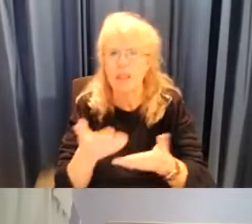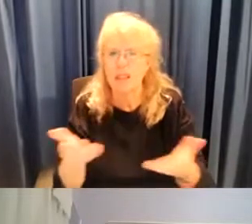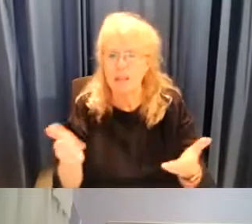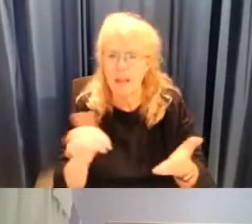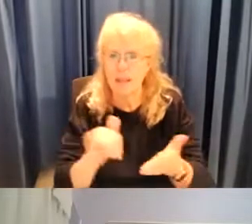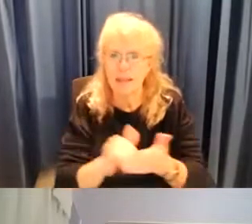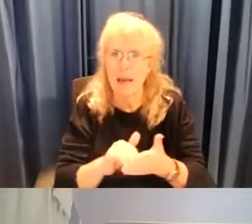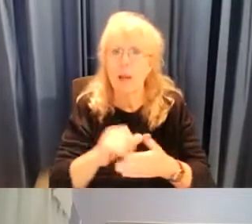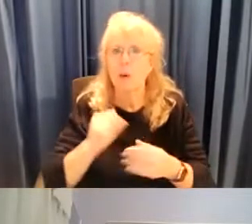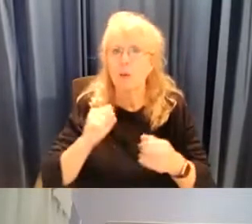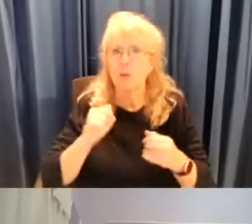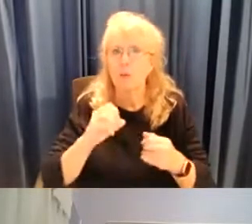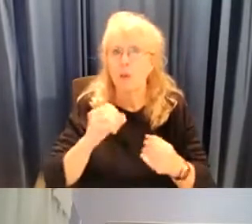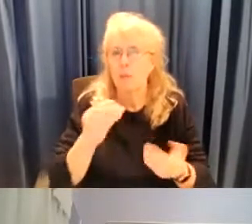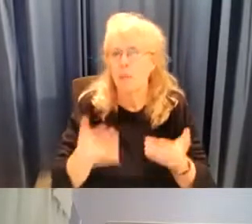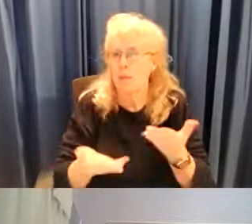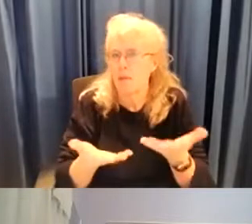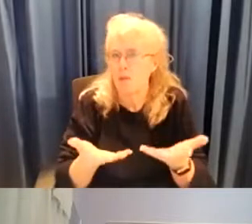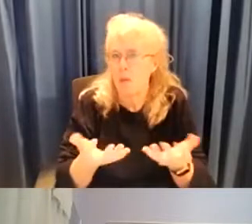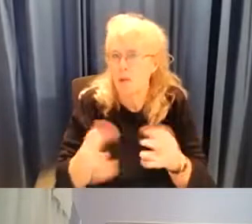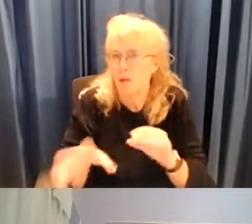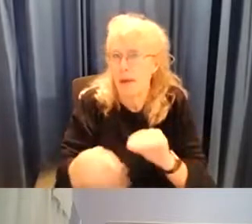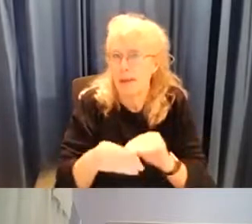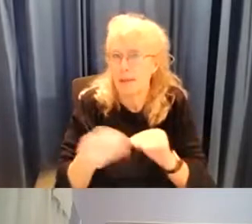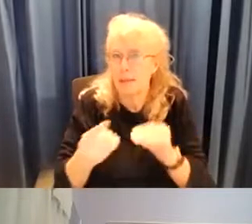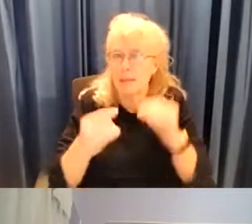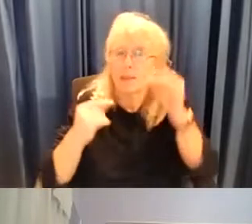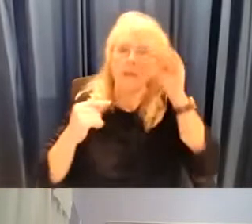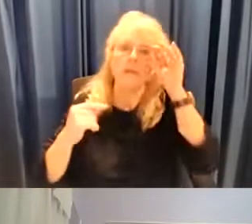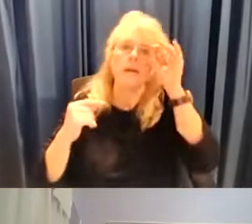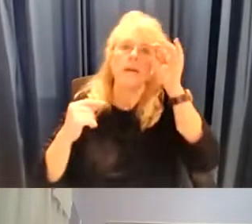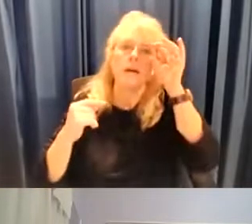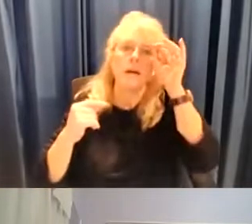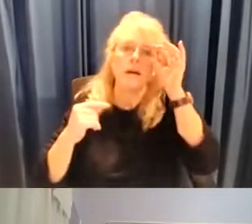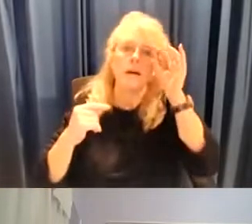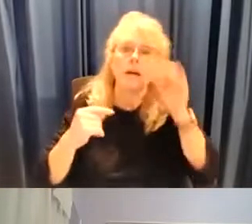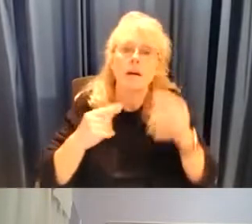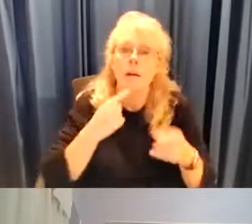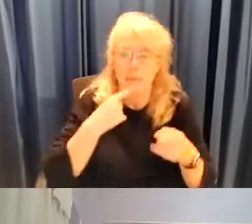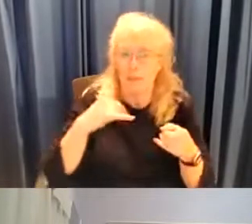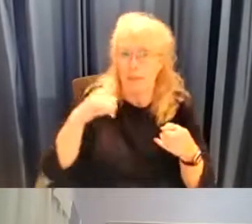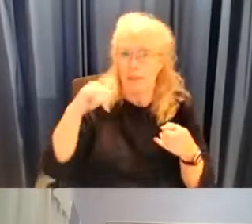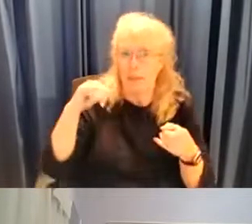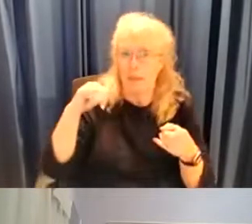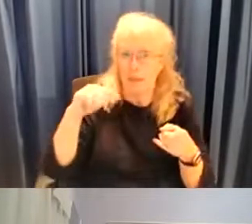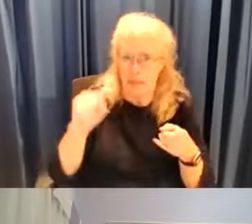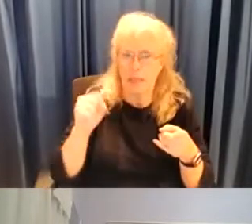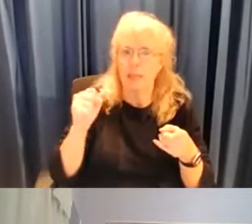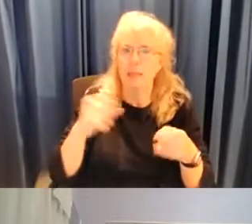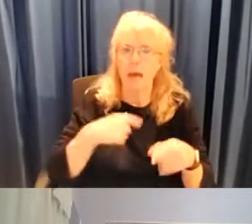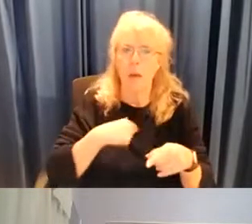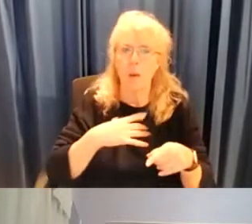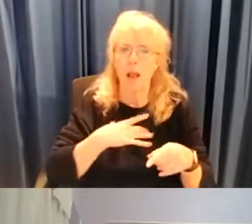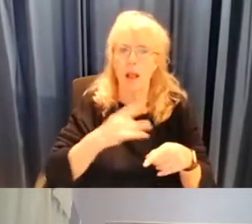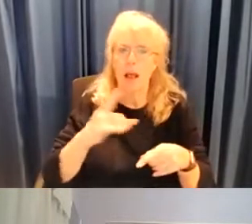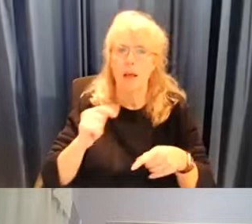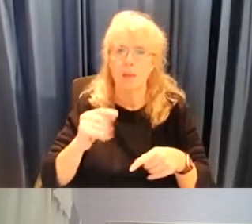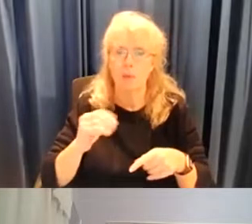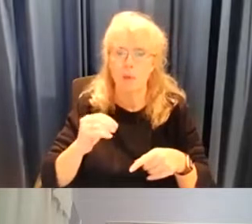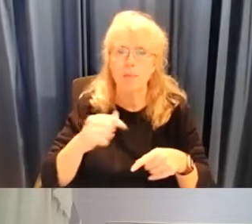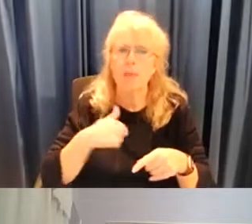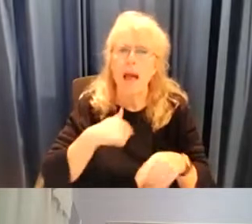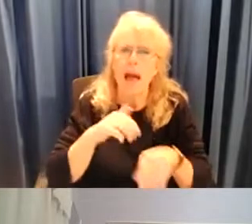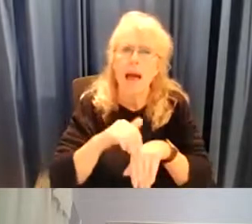So maybe you wanted to add something? Yes, I'd like to, Commissioner, I sent out